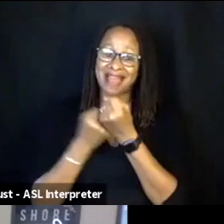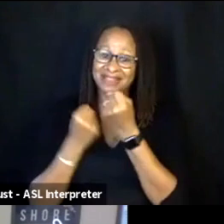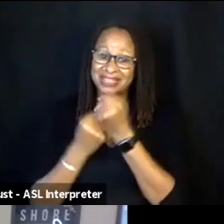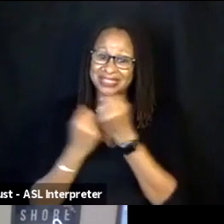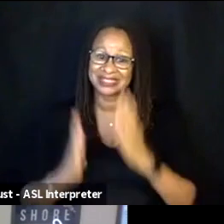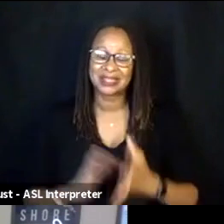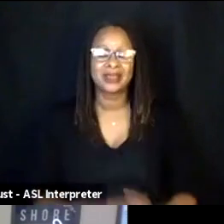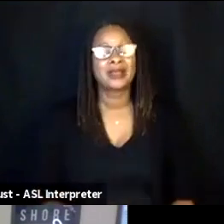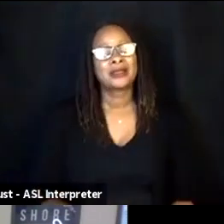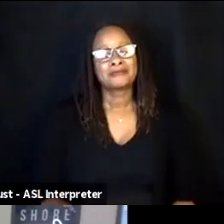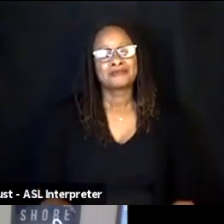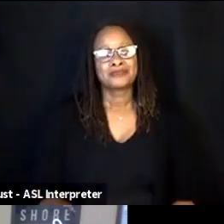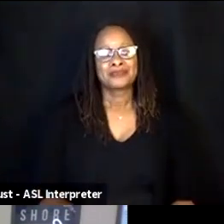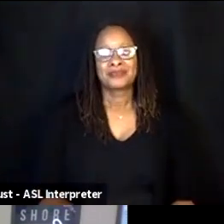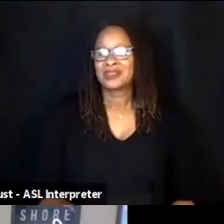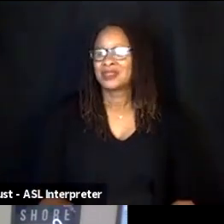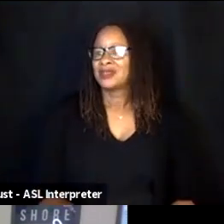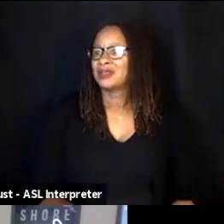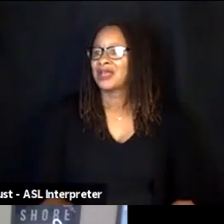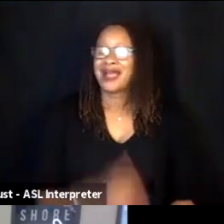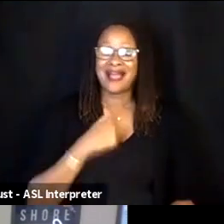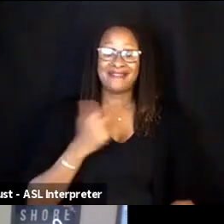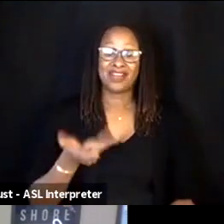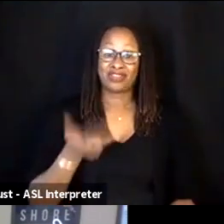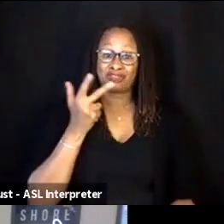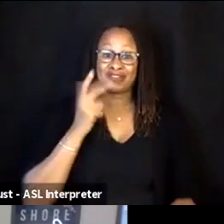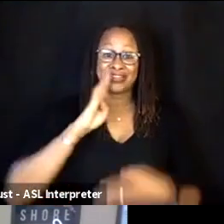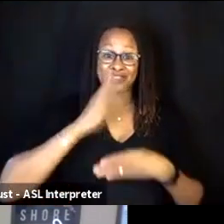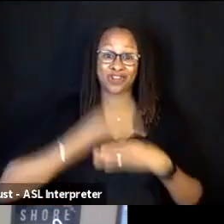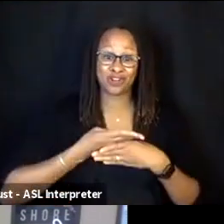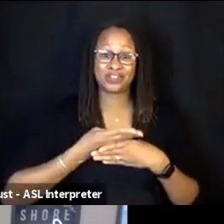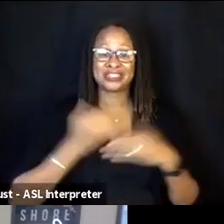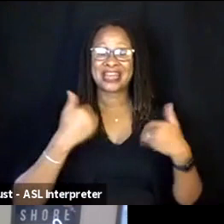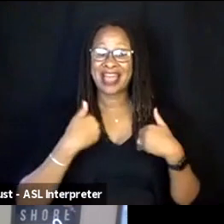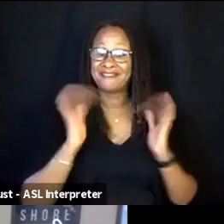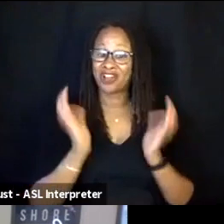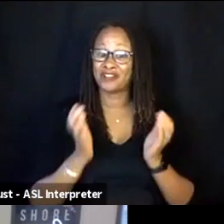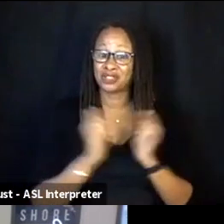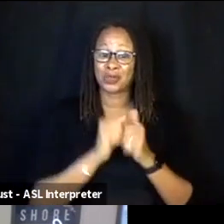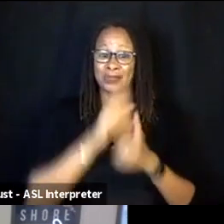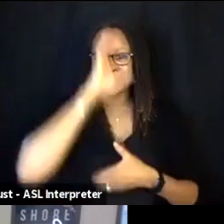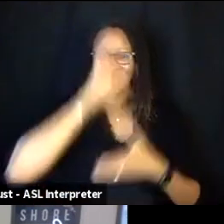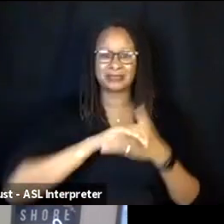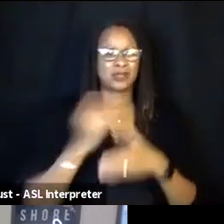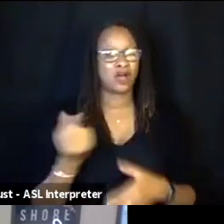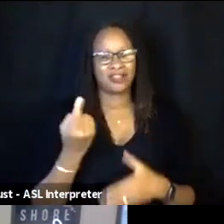Well, you know, I have 3 daughters, and I have this conversation with my husband all the time.